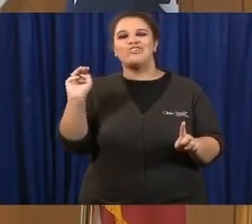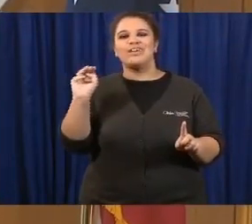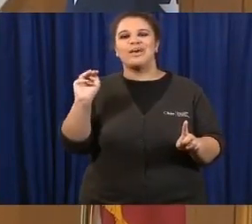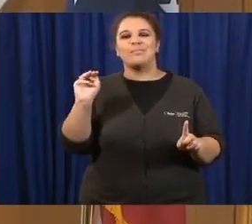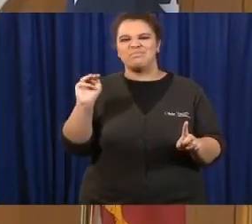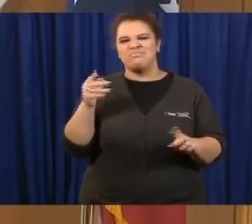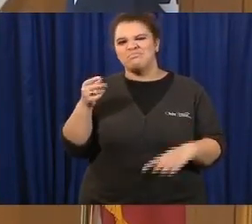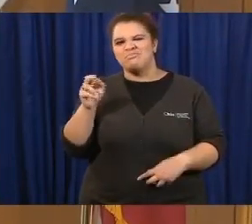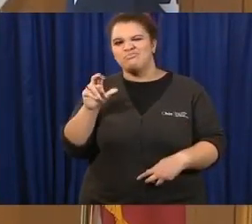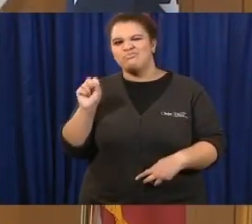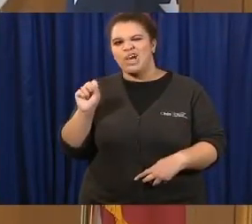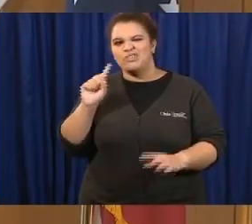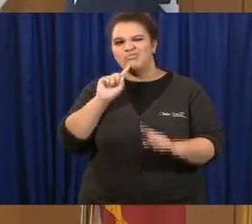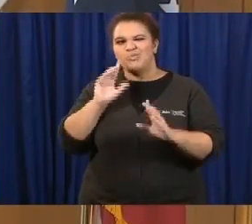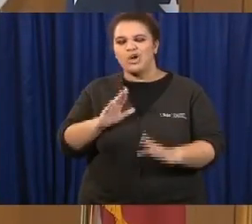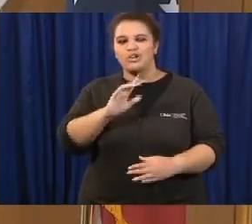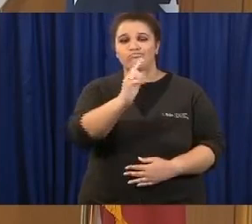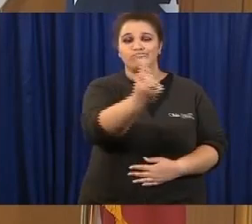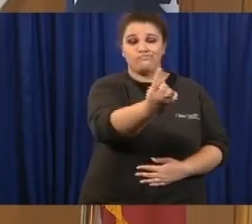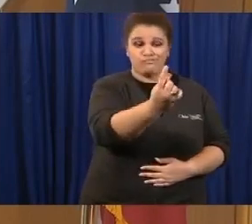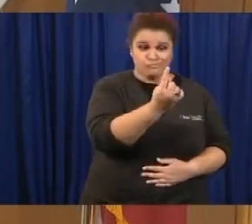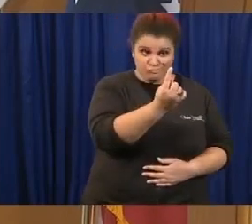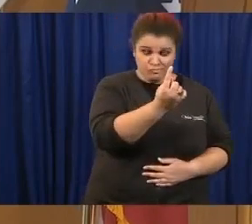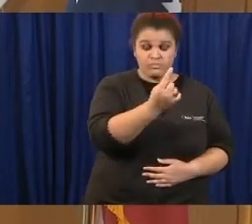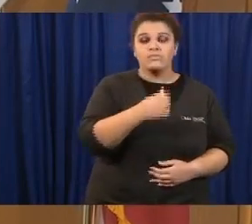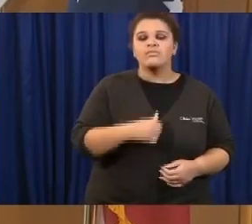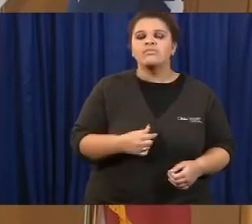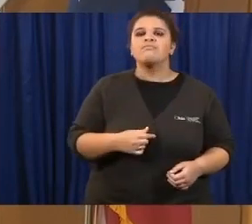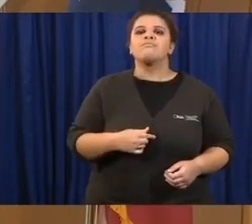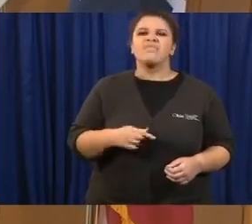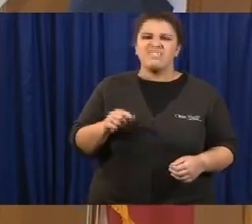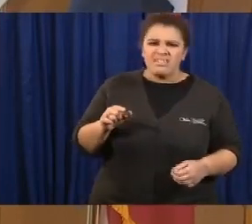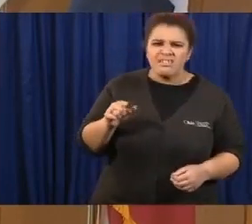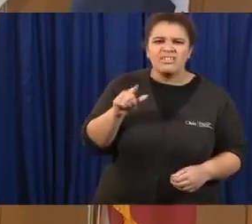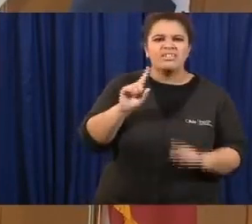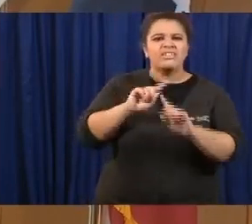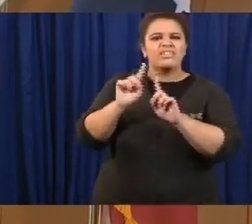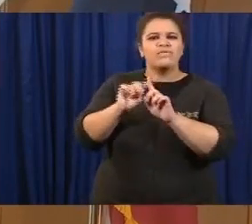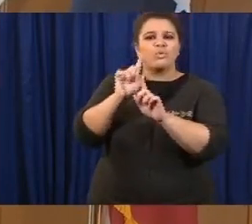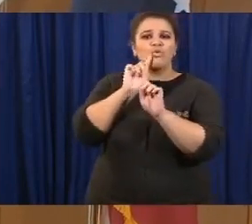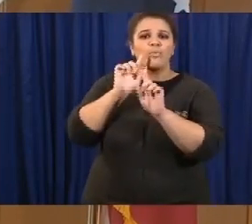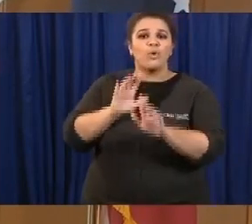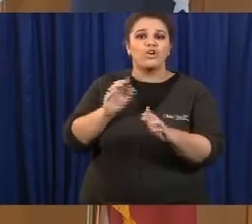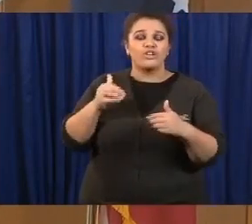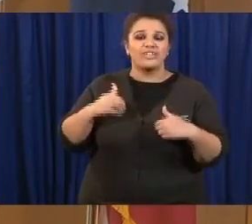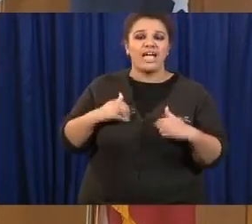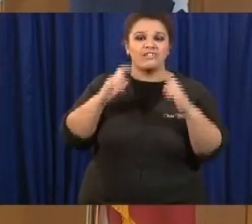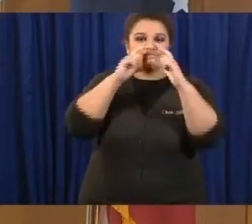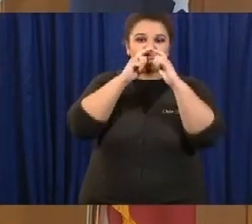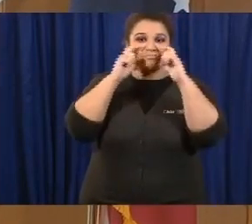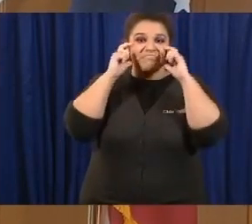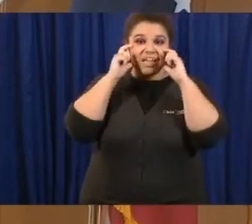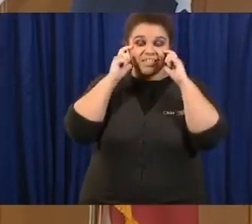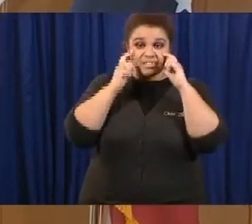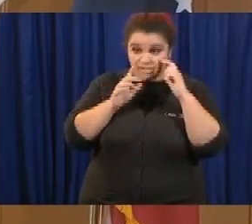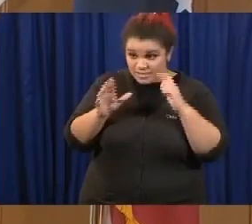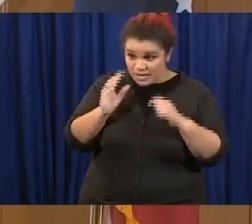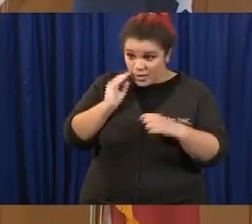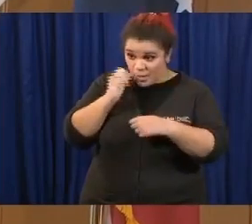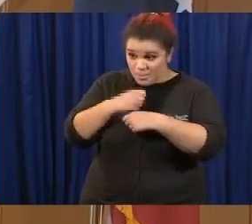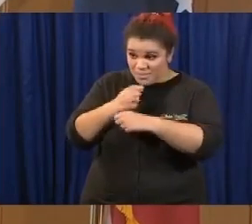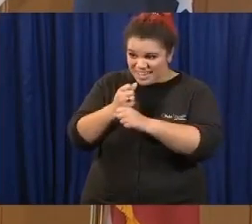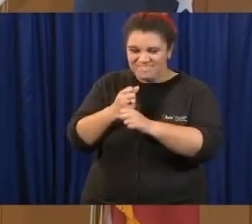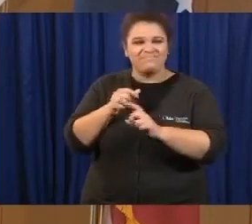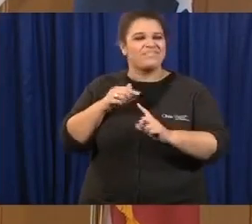a mask of some sort on. Mr. Oddie has his. Is that homemade, Mr. Oddie? Yes, sir. That's my bandana,